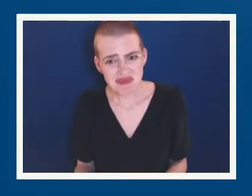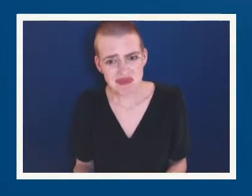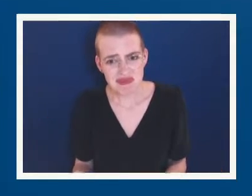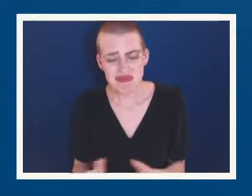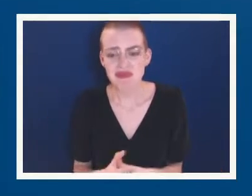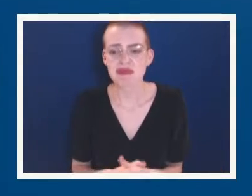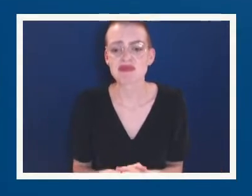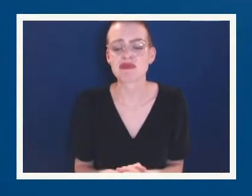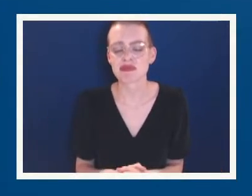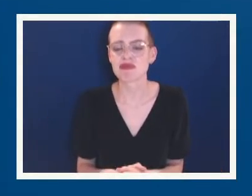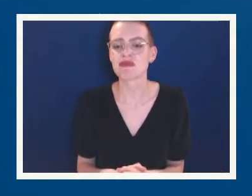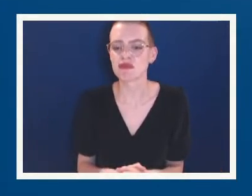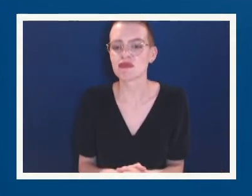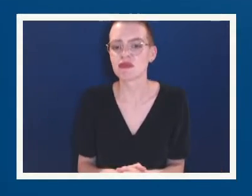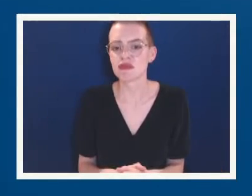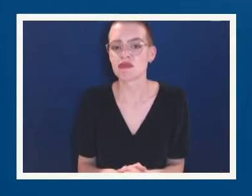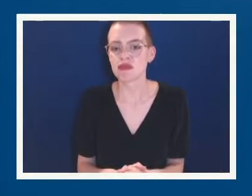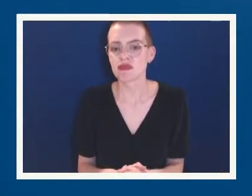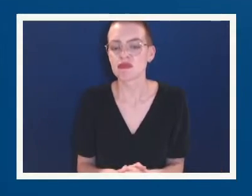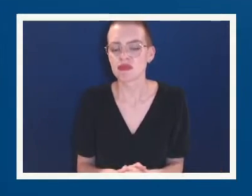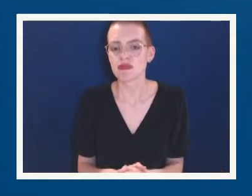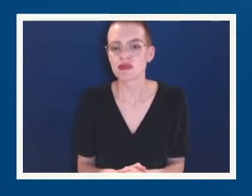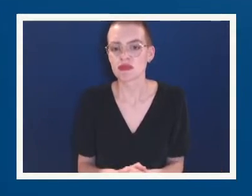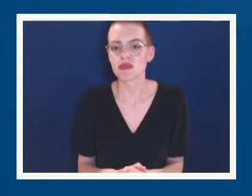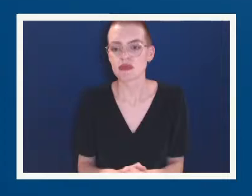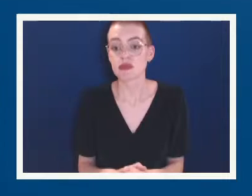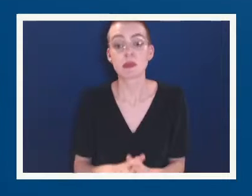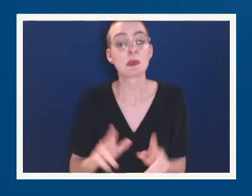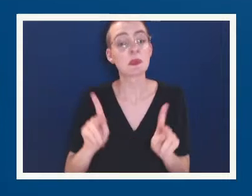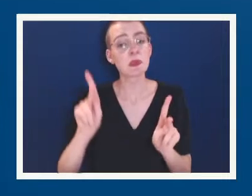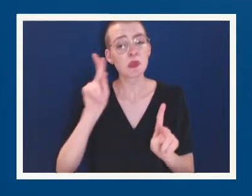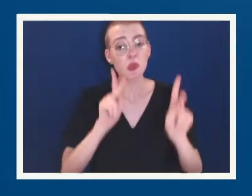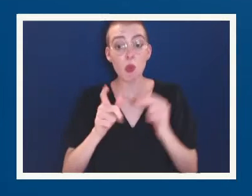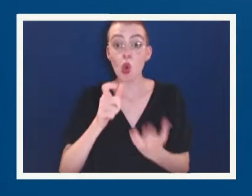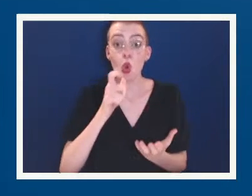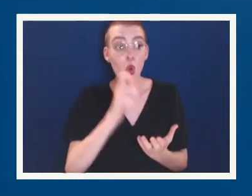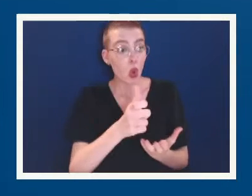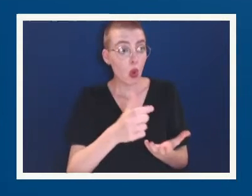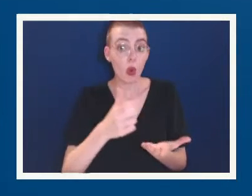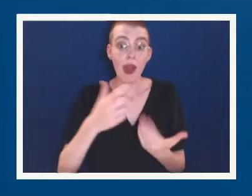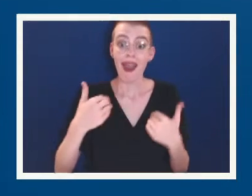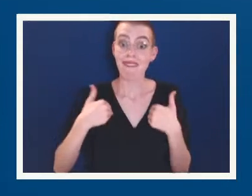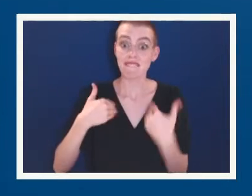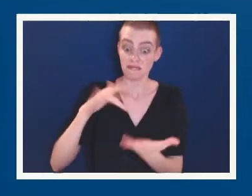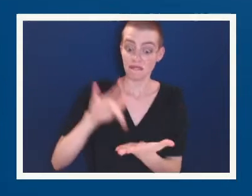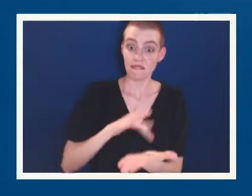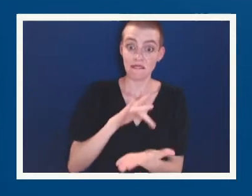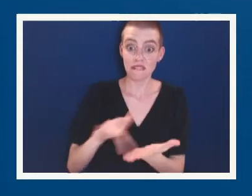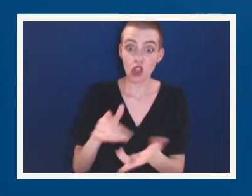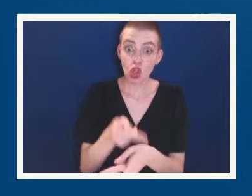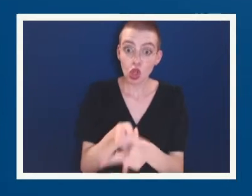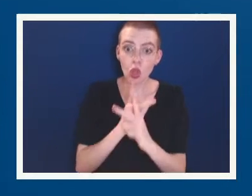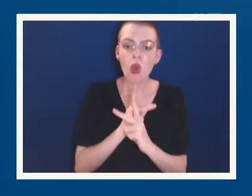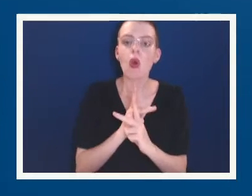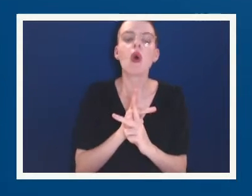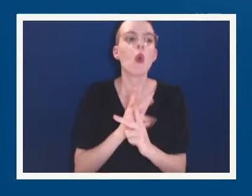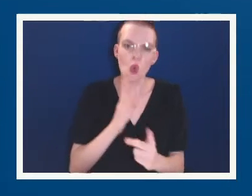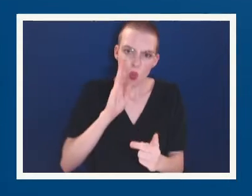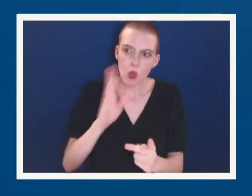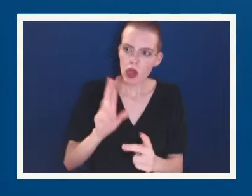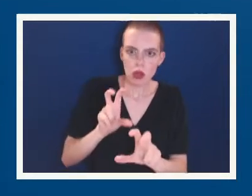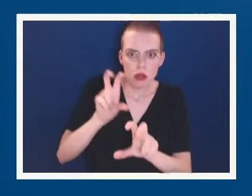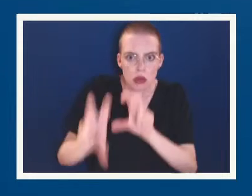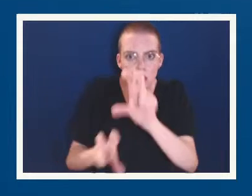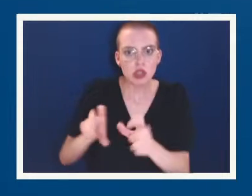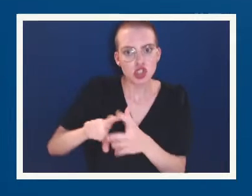And what the students are going to, the people getting debt relief are going to be spending the money on growing the economy. For God's sake, Oz and MAGA Republicans don't